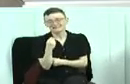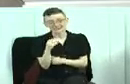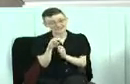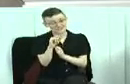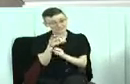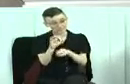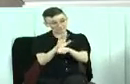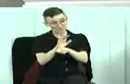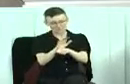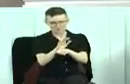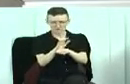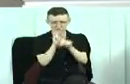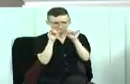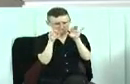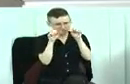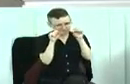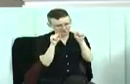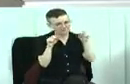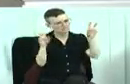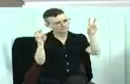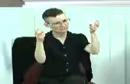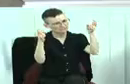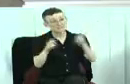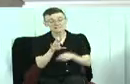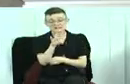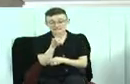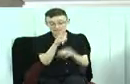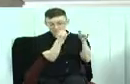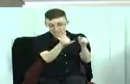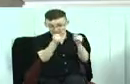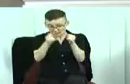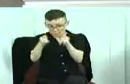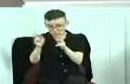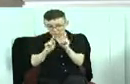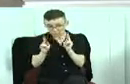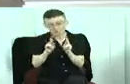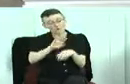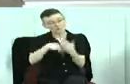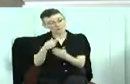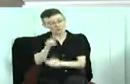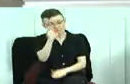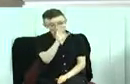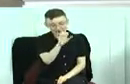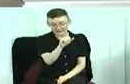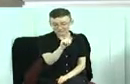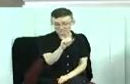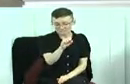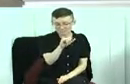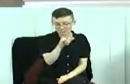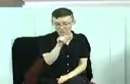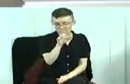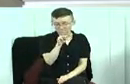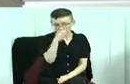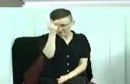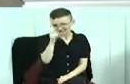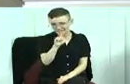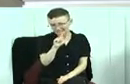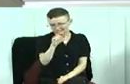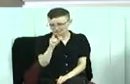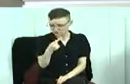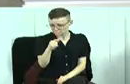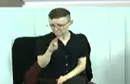really amazing. It is featuring and highlighting seven individuals, all who are seeking asylum because of their LGBTQ status here in the